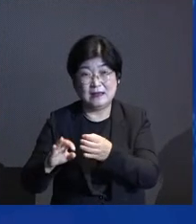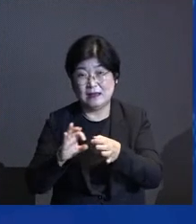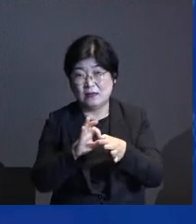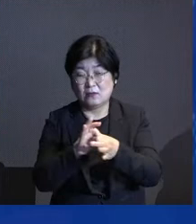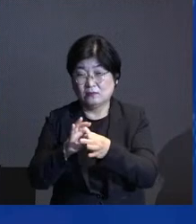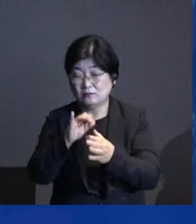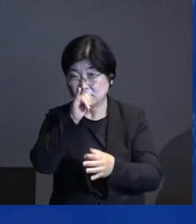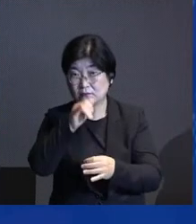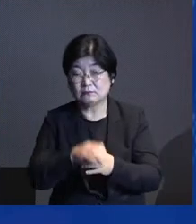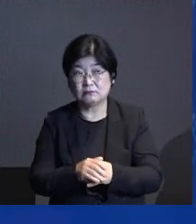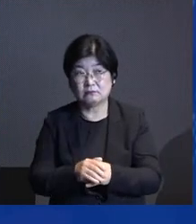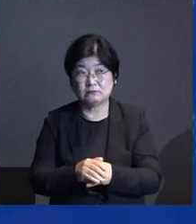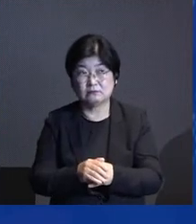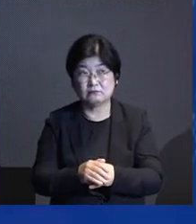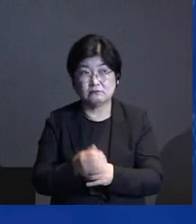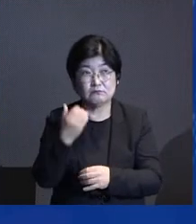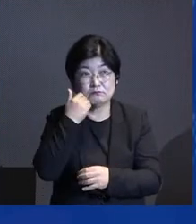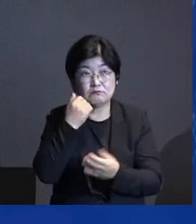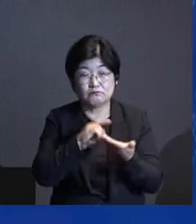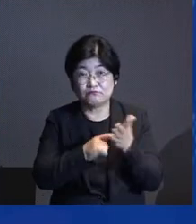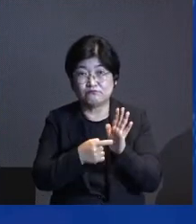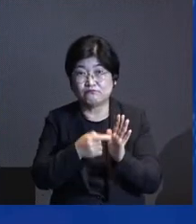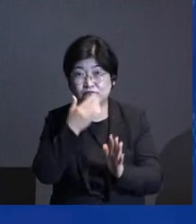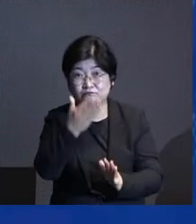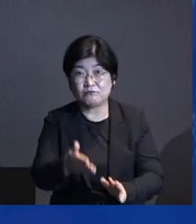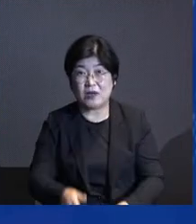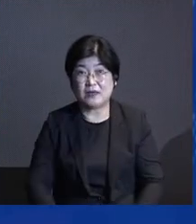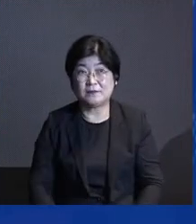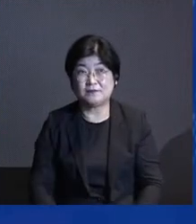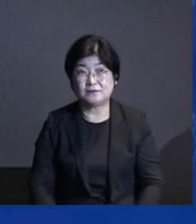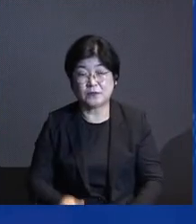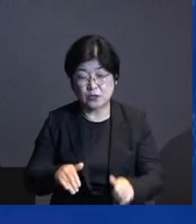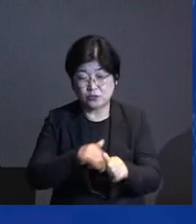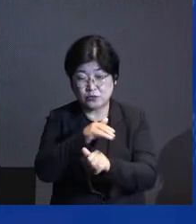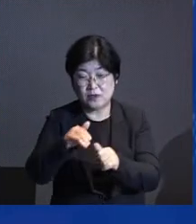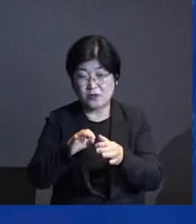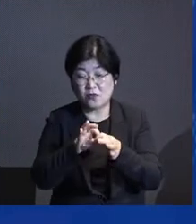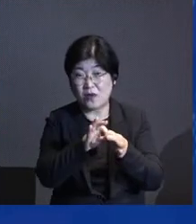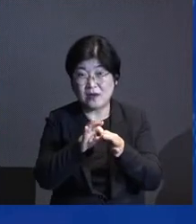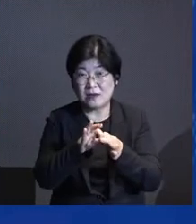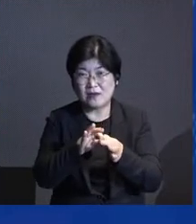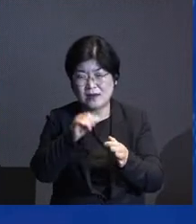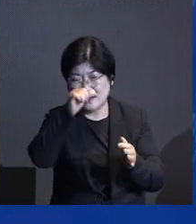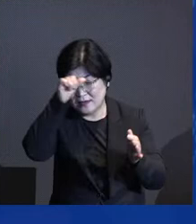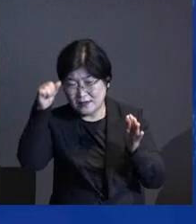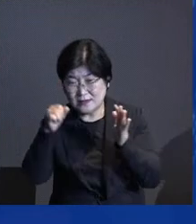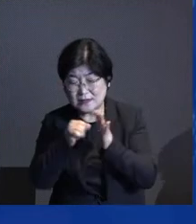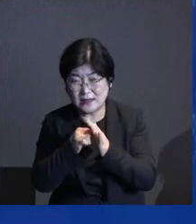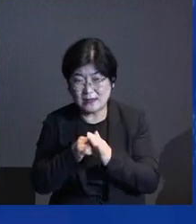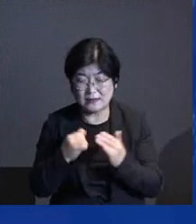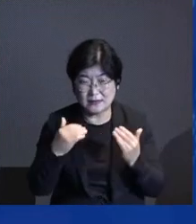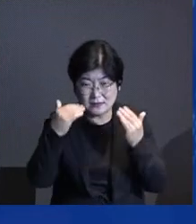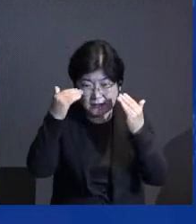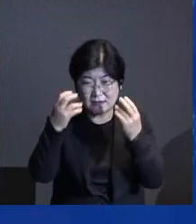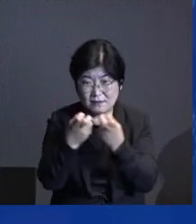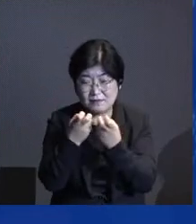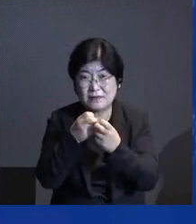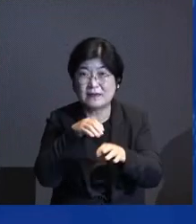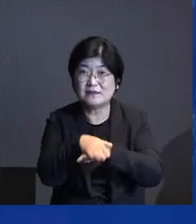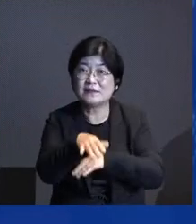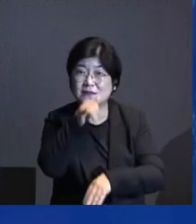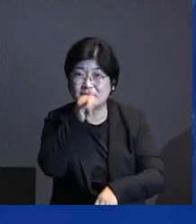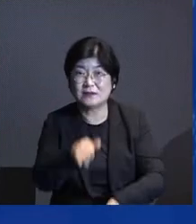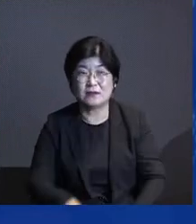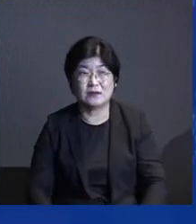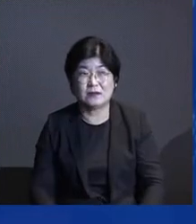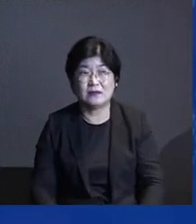connections shapes the way we are and the way we grow across the lifespan. And this process does not stop at a certain age.